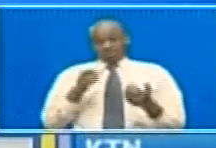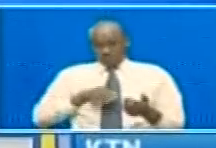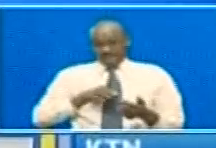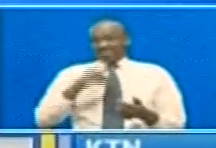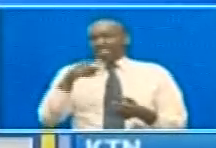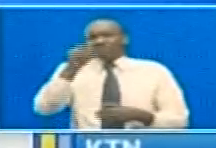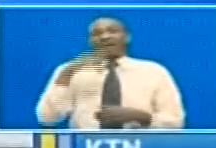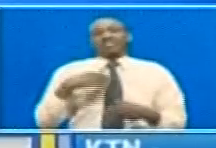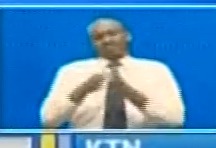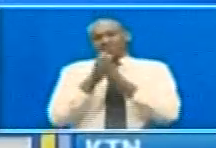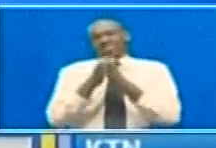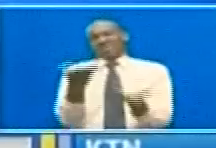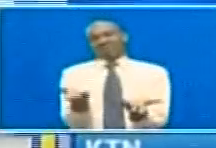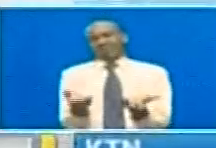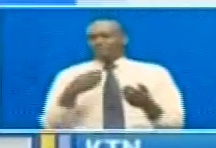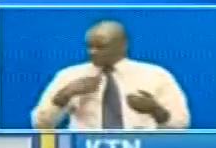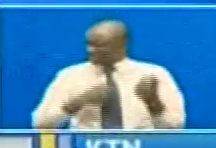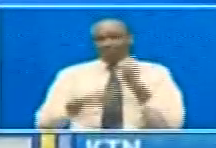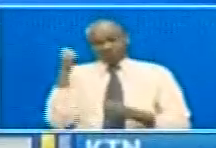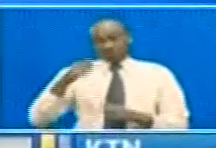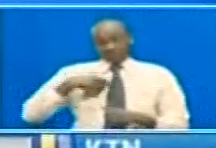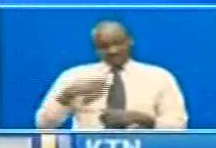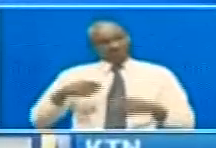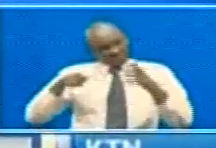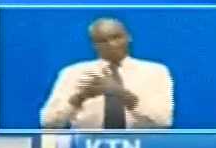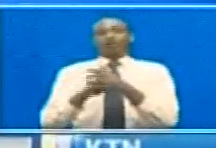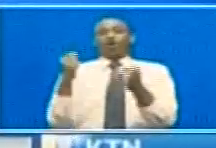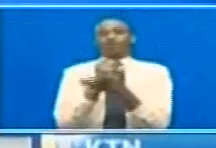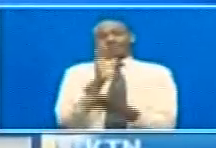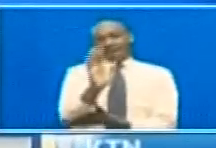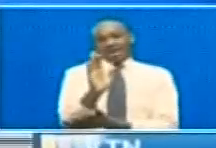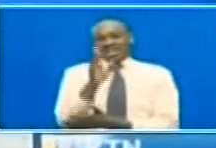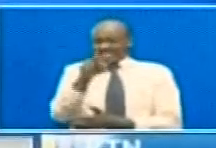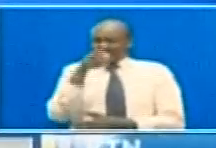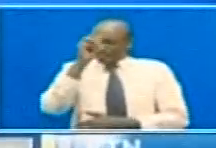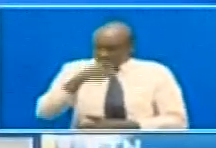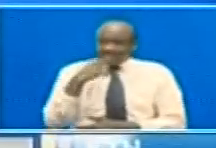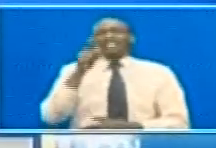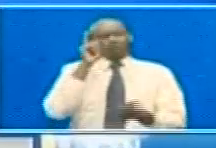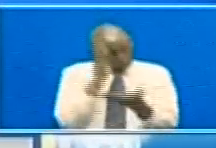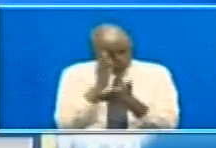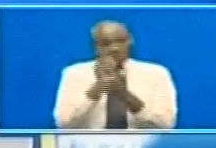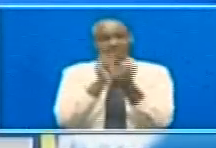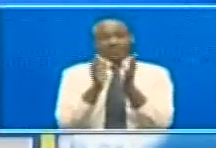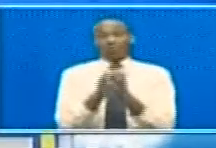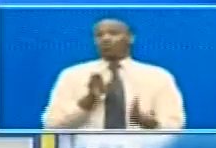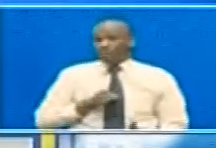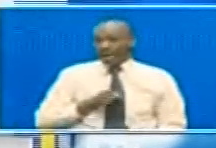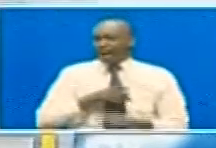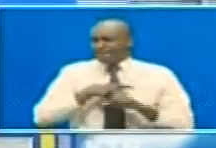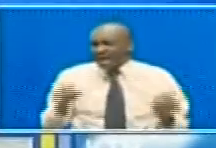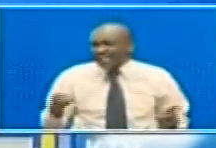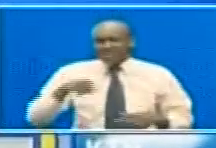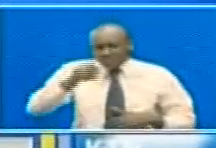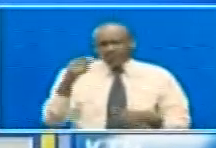and when she refused, he roughed her up in his office. Mwiti admits he met the woman, but says at no time did